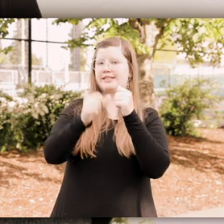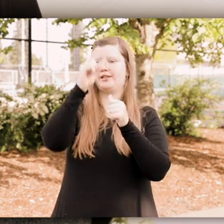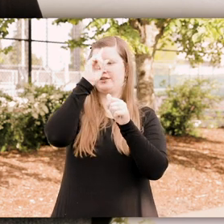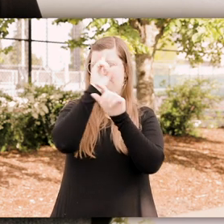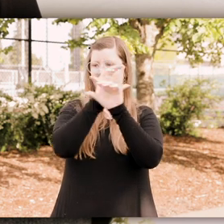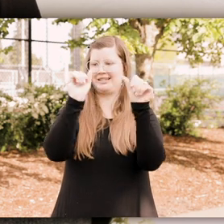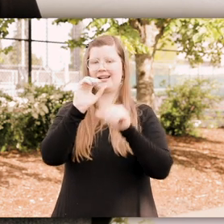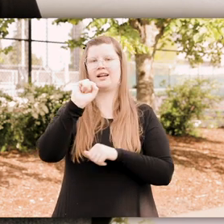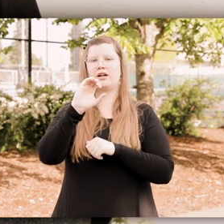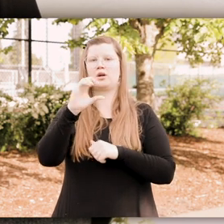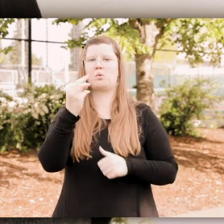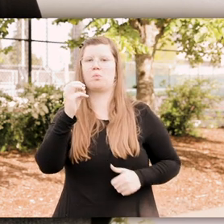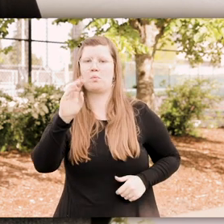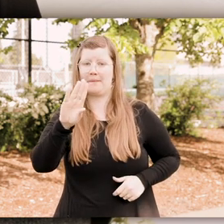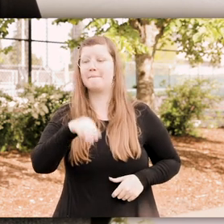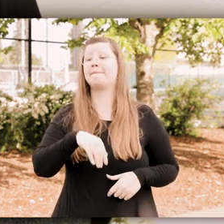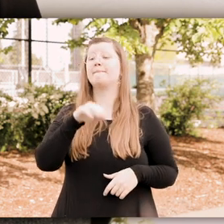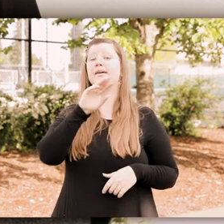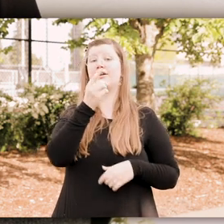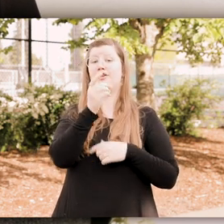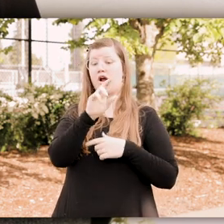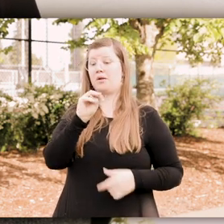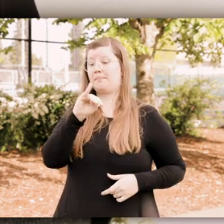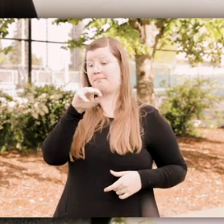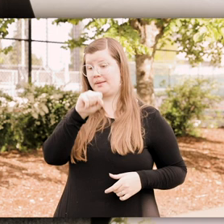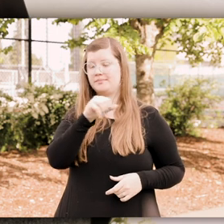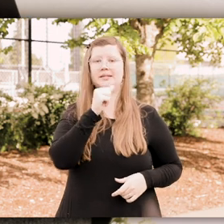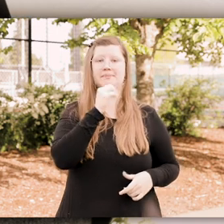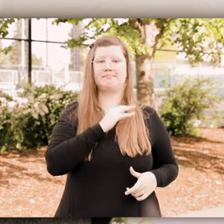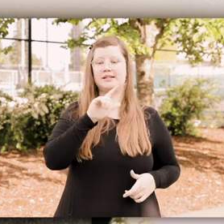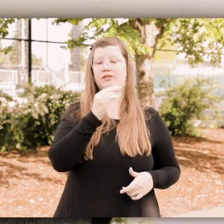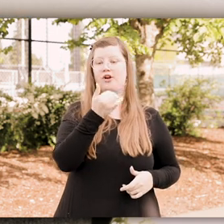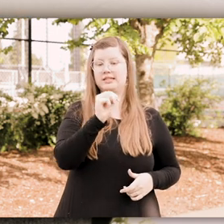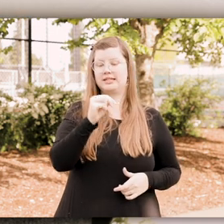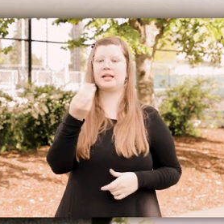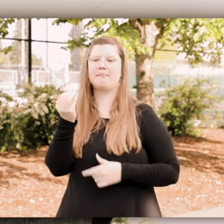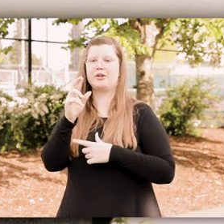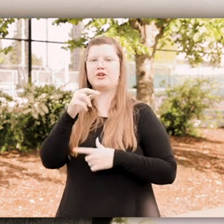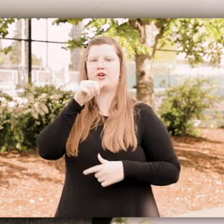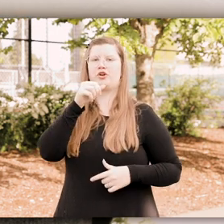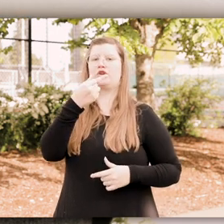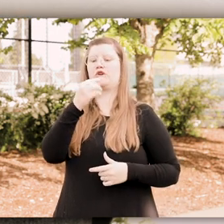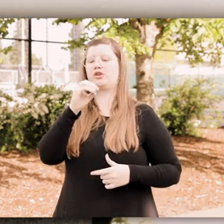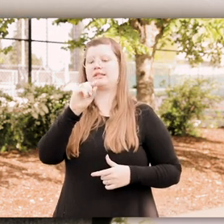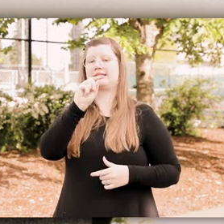Schwab, Dr. Mims, Ms. Larson, Mr. Goodsky, parents and